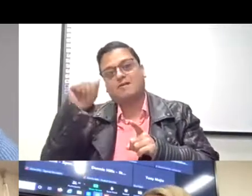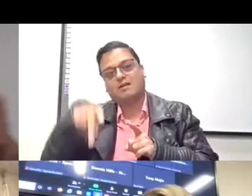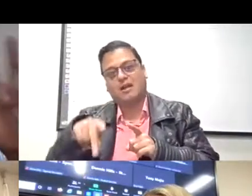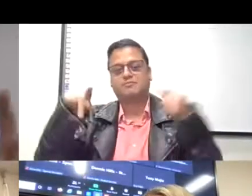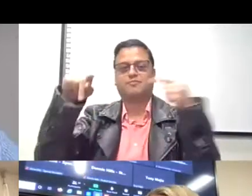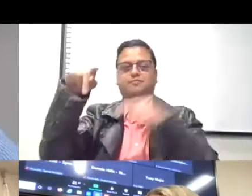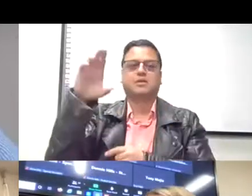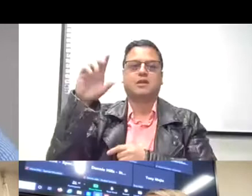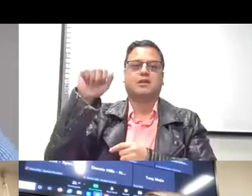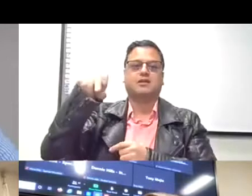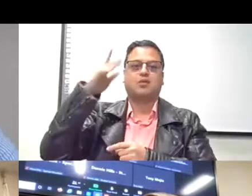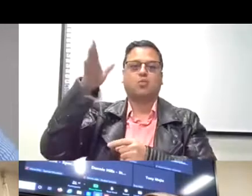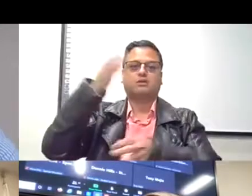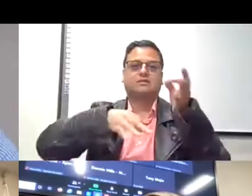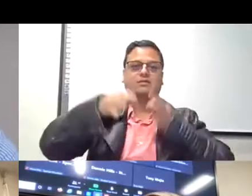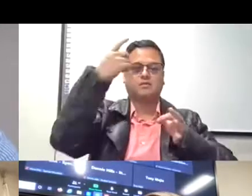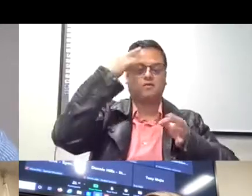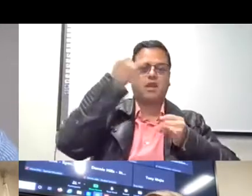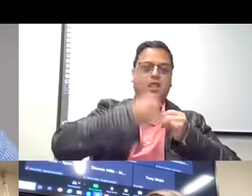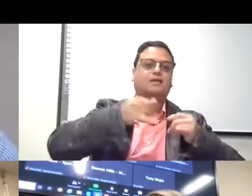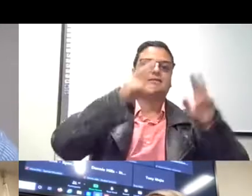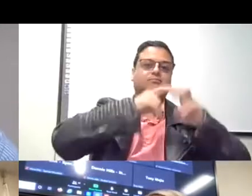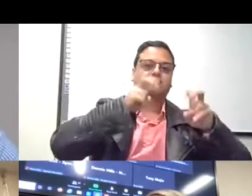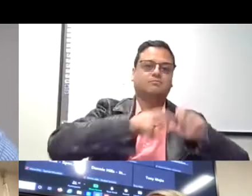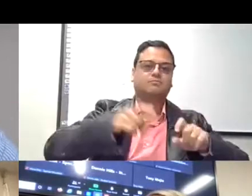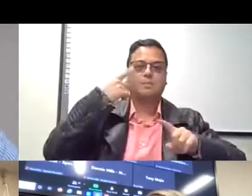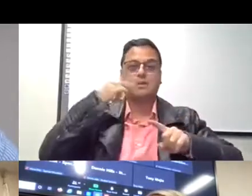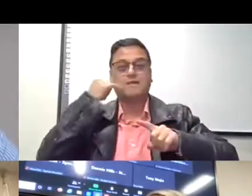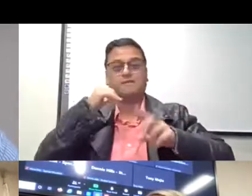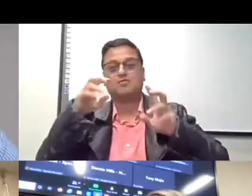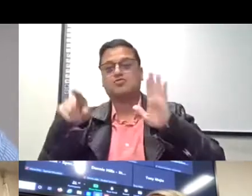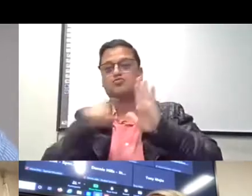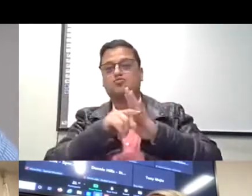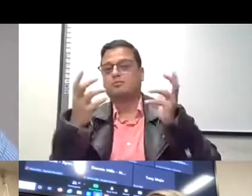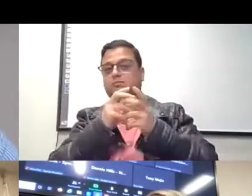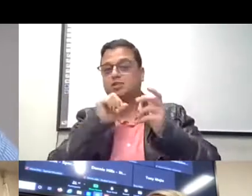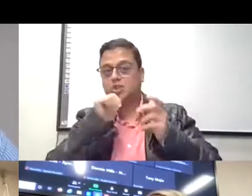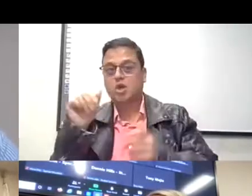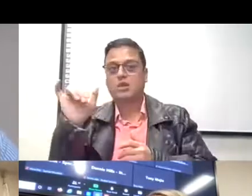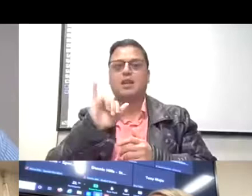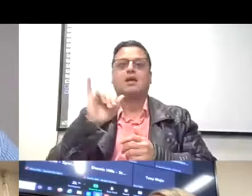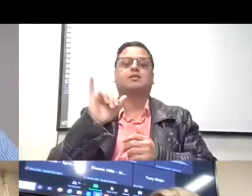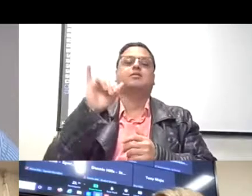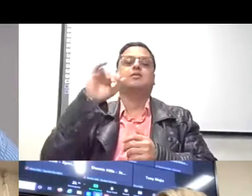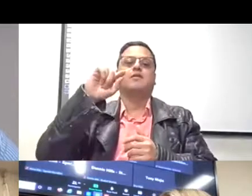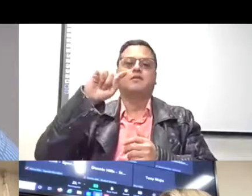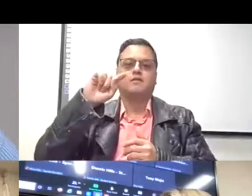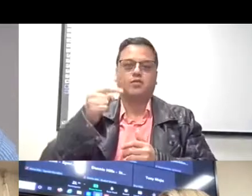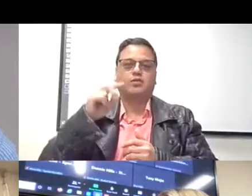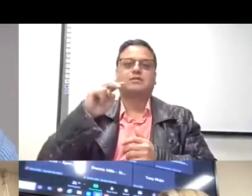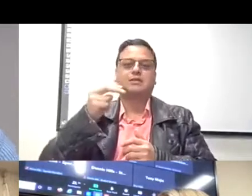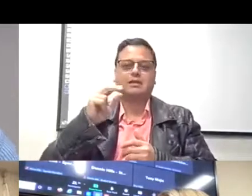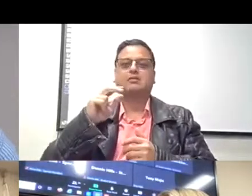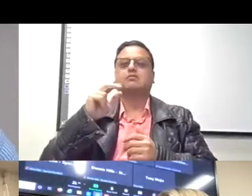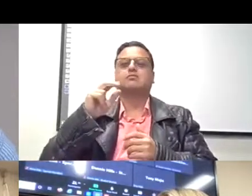will substitute for that last assessment. But for grades where that isn't the case, like kinder, first, second, and TK,